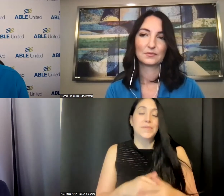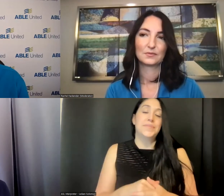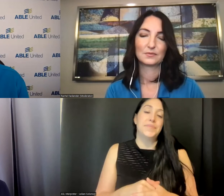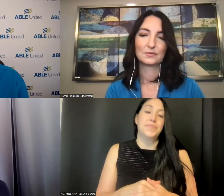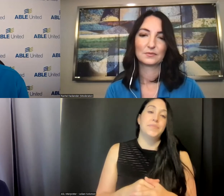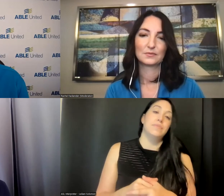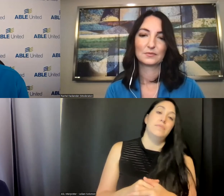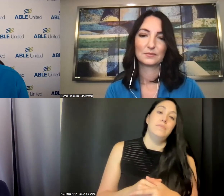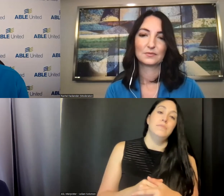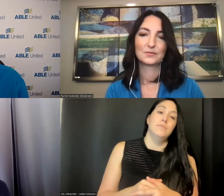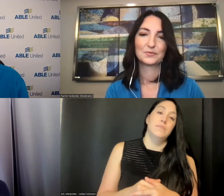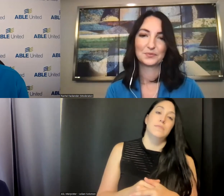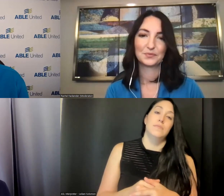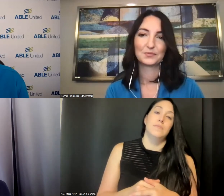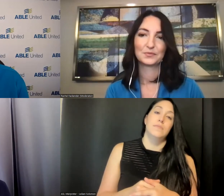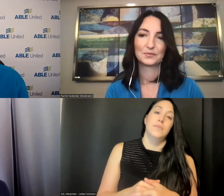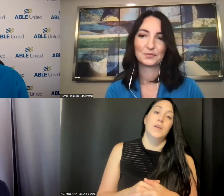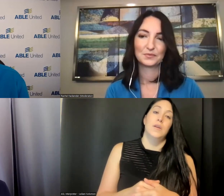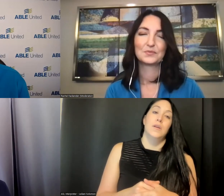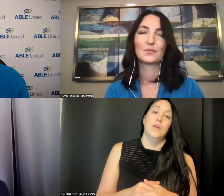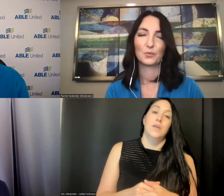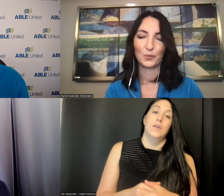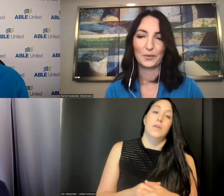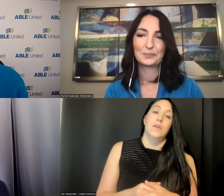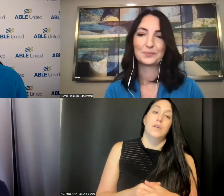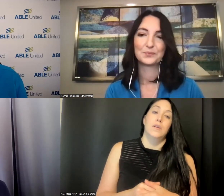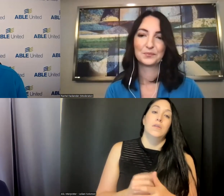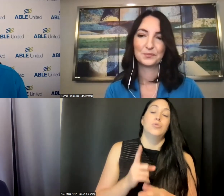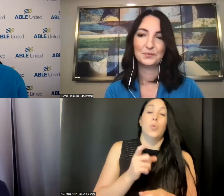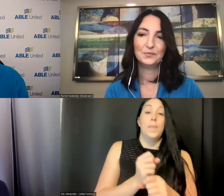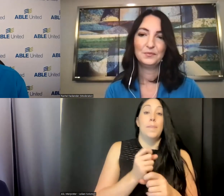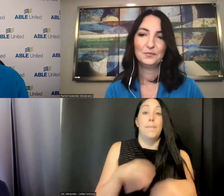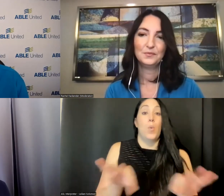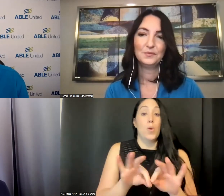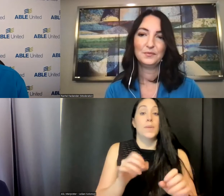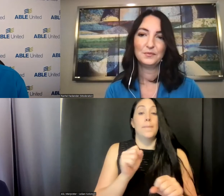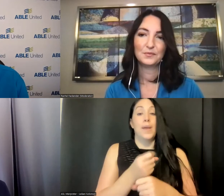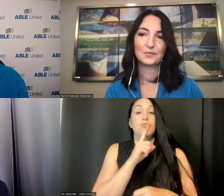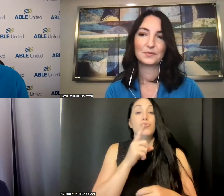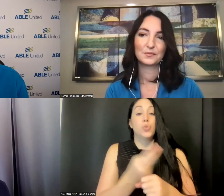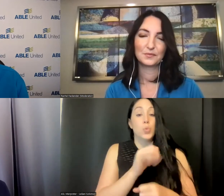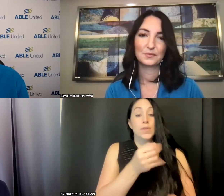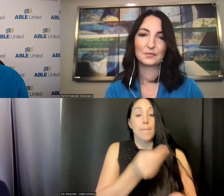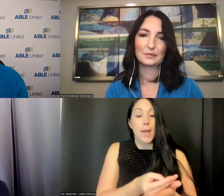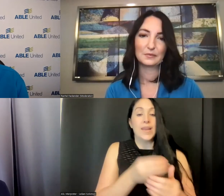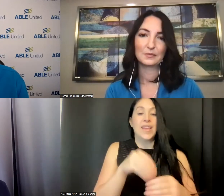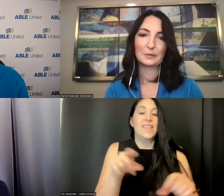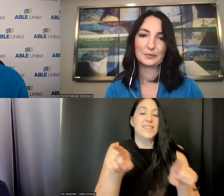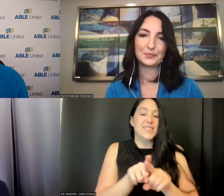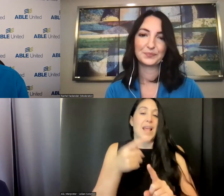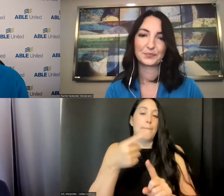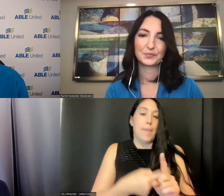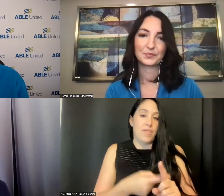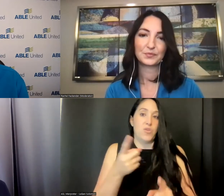primarily just make sure you use the funds in the same month or have the ABLE account pay it directly. So that could impact SSI benefits.